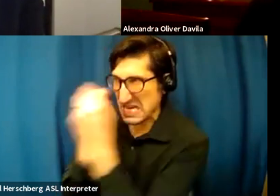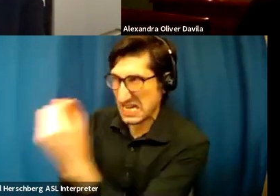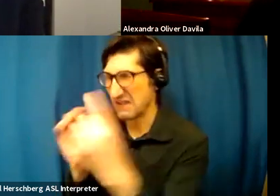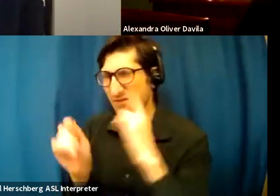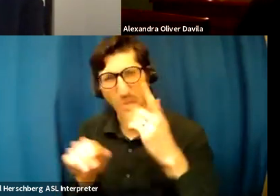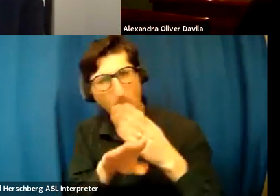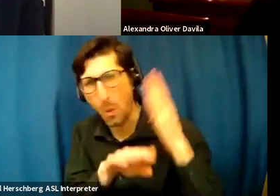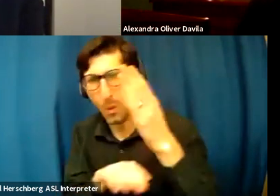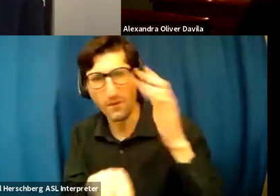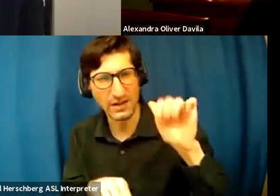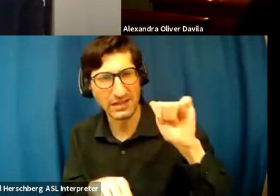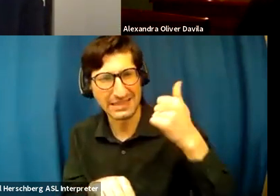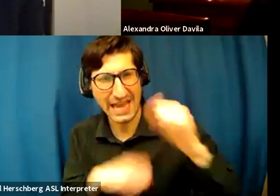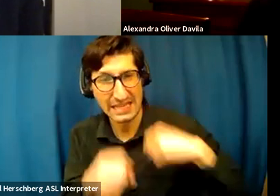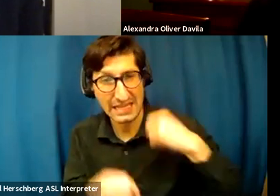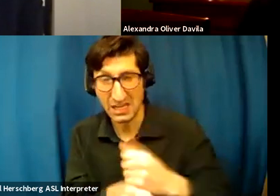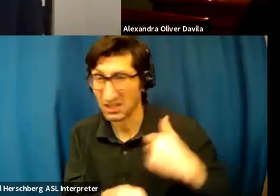very headstrong about the matter.